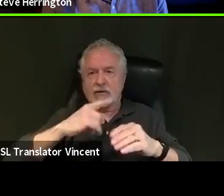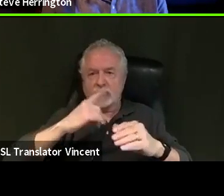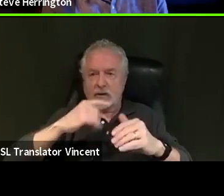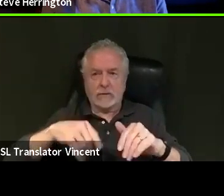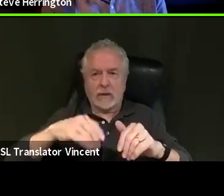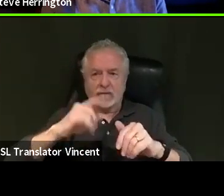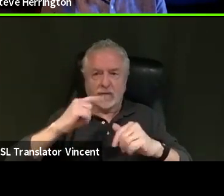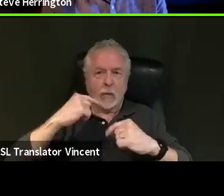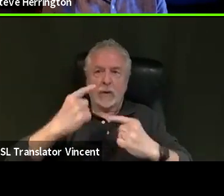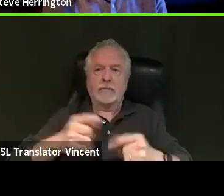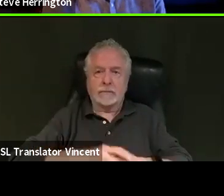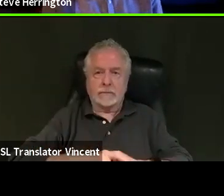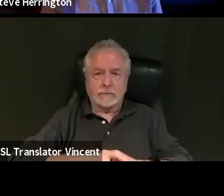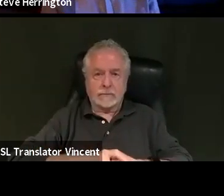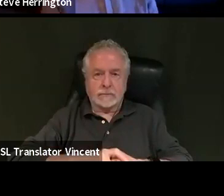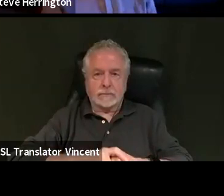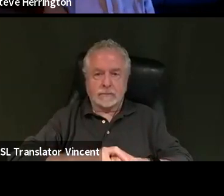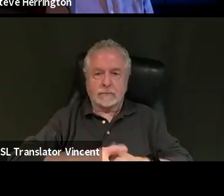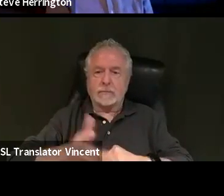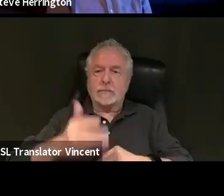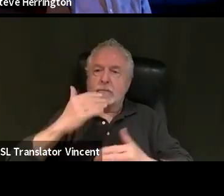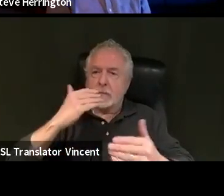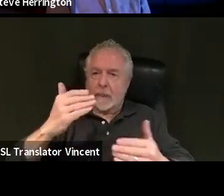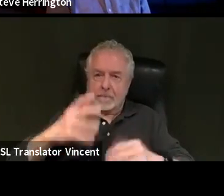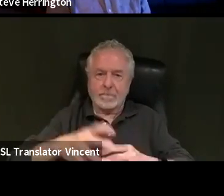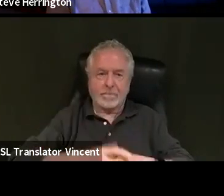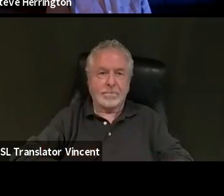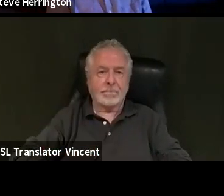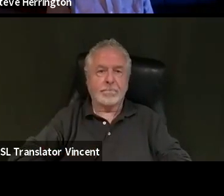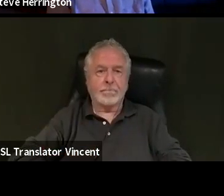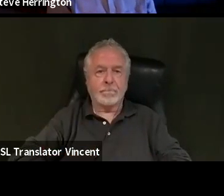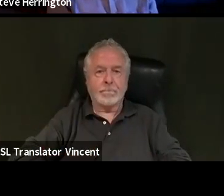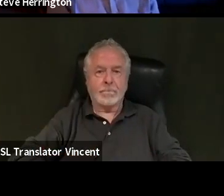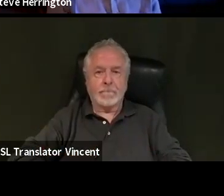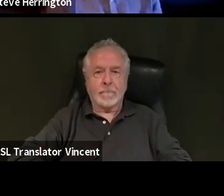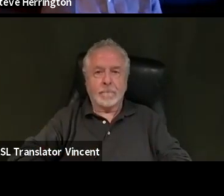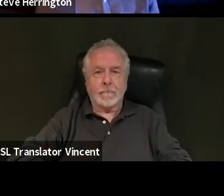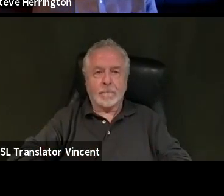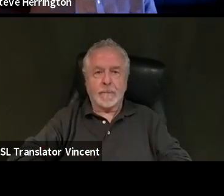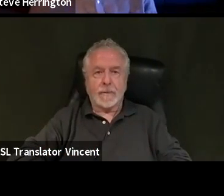checked for a while. Great. Thank you very much.